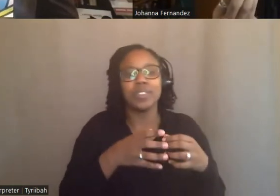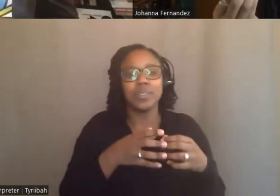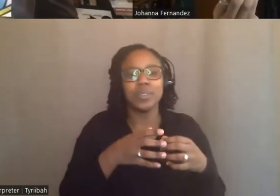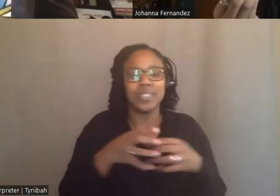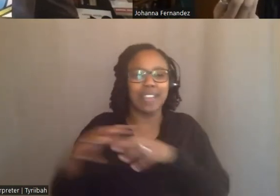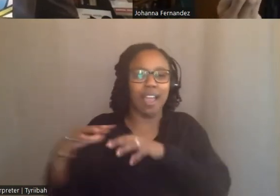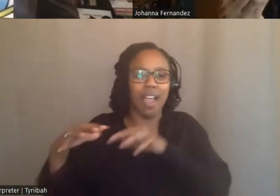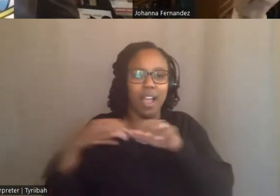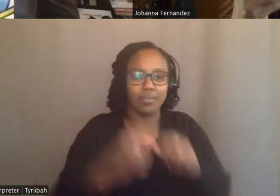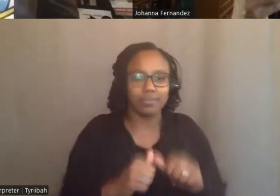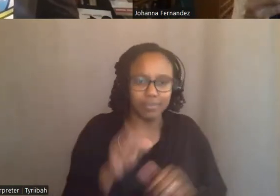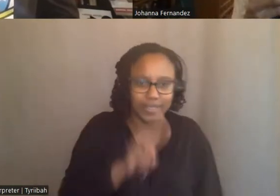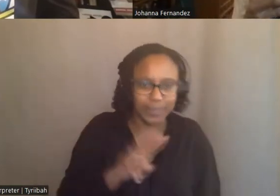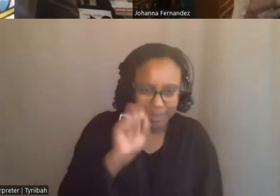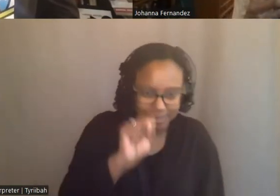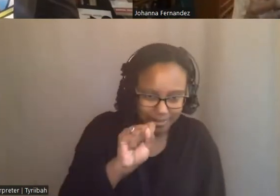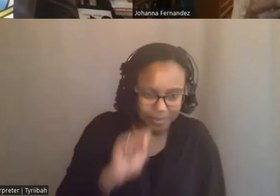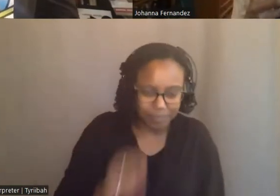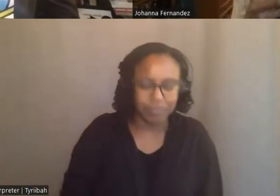Rico.